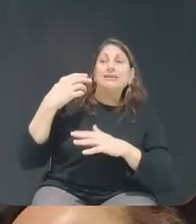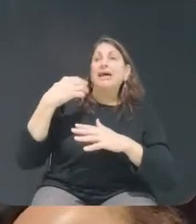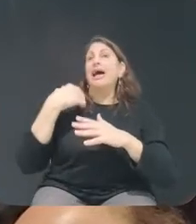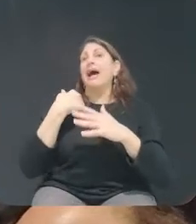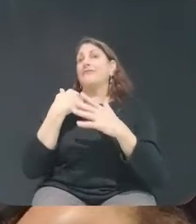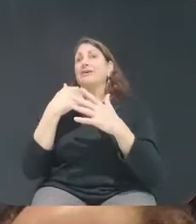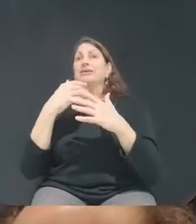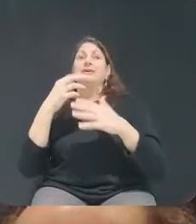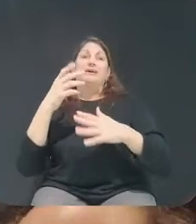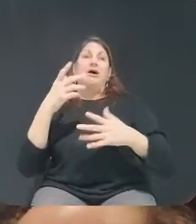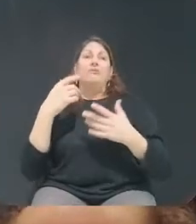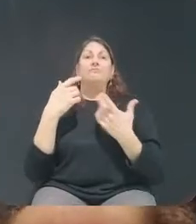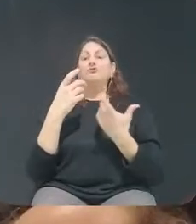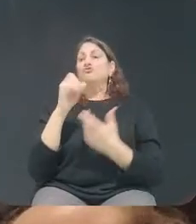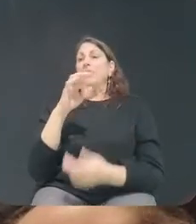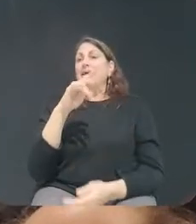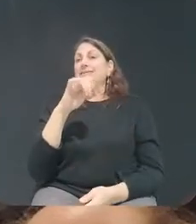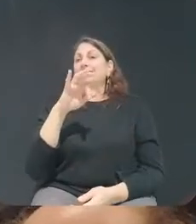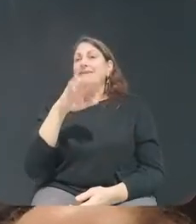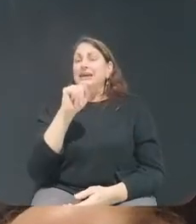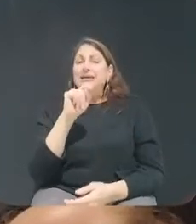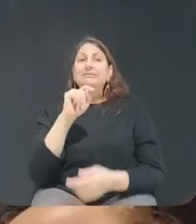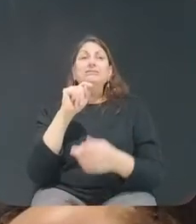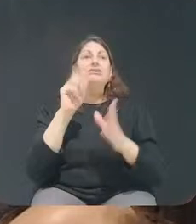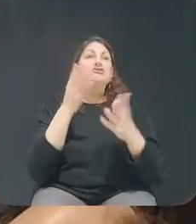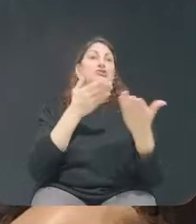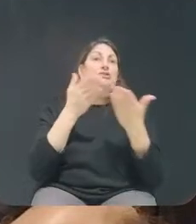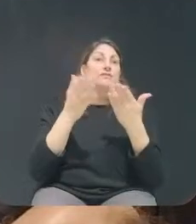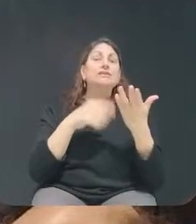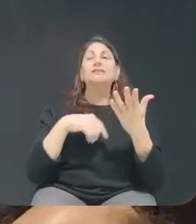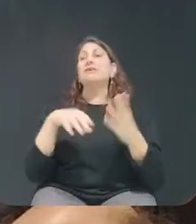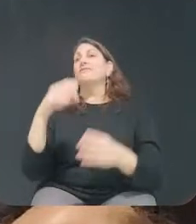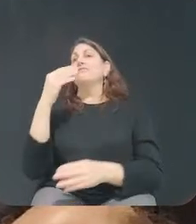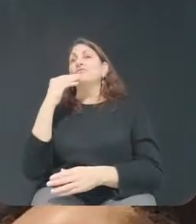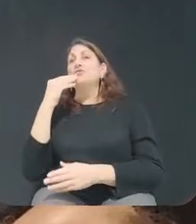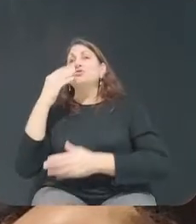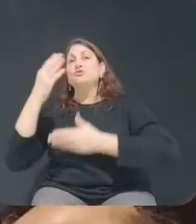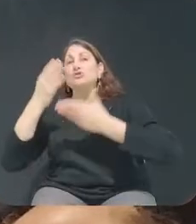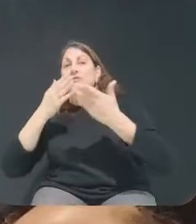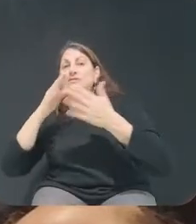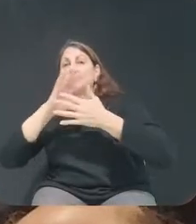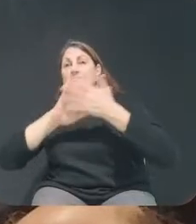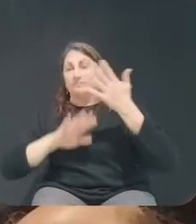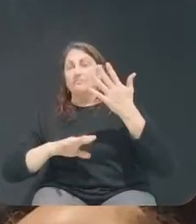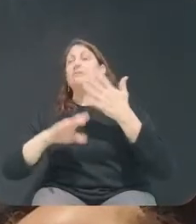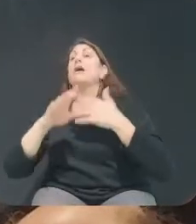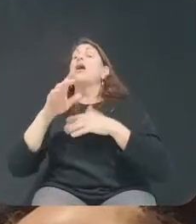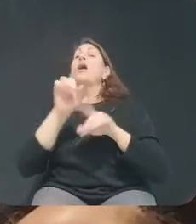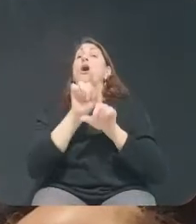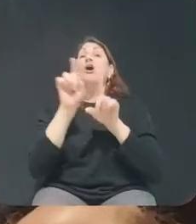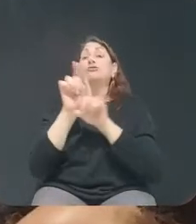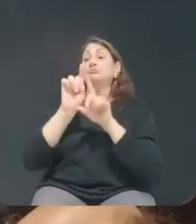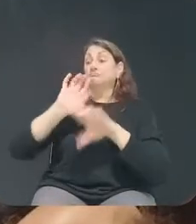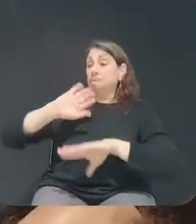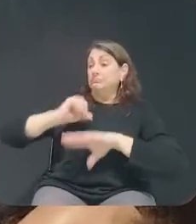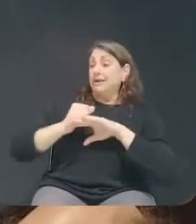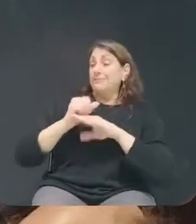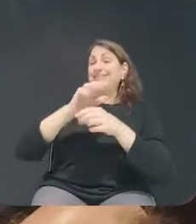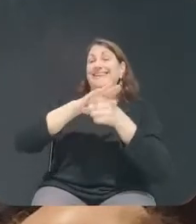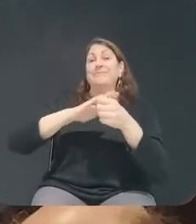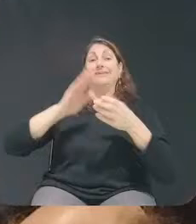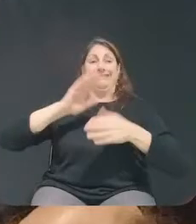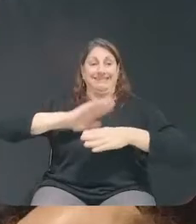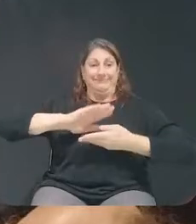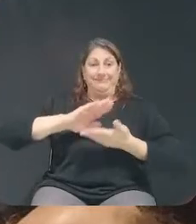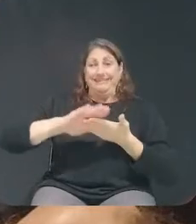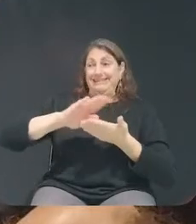and referral services for the Skid Road community. The program also helped to begin a neighborhood cleanup program in